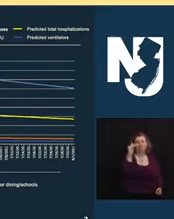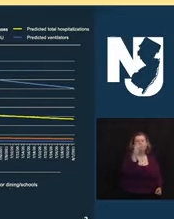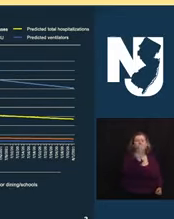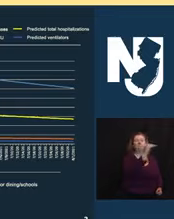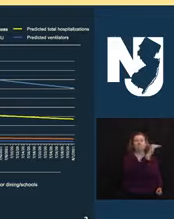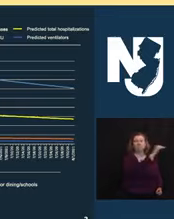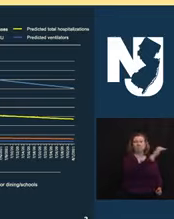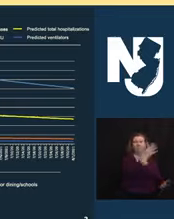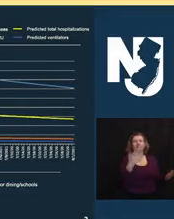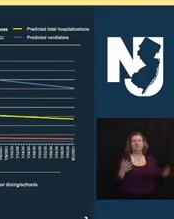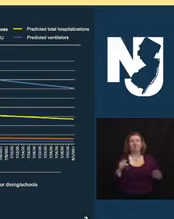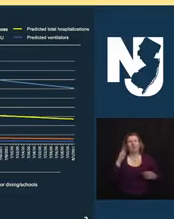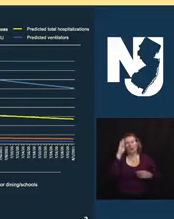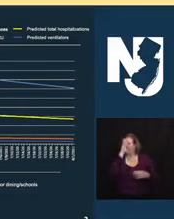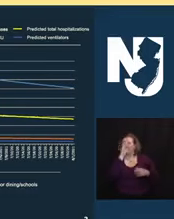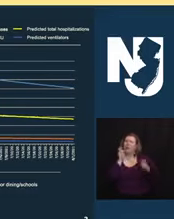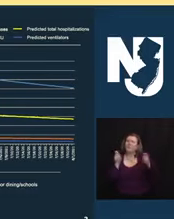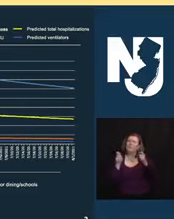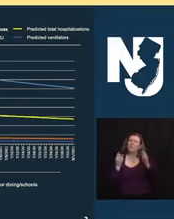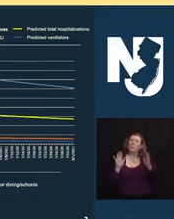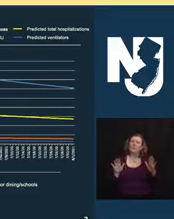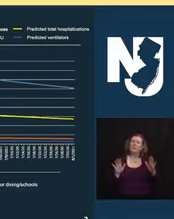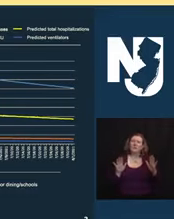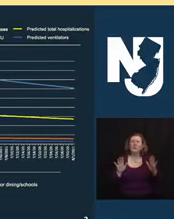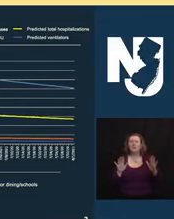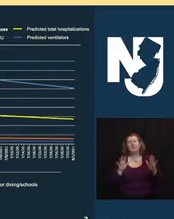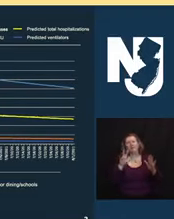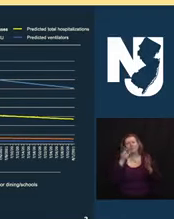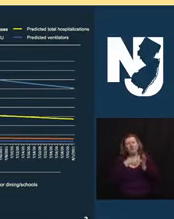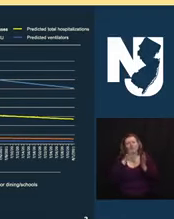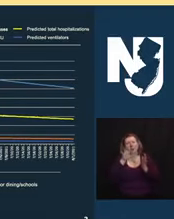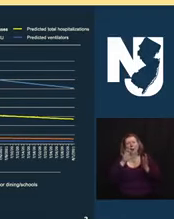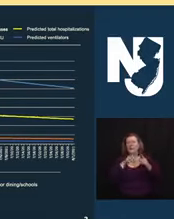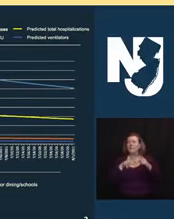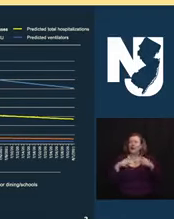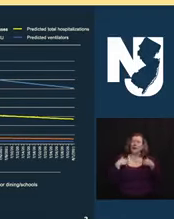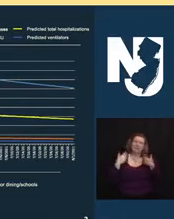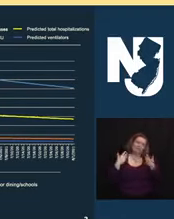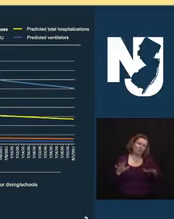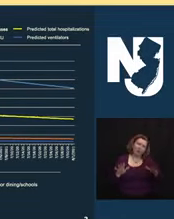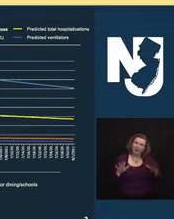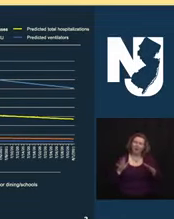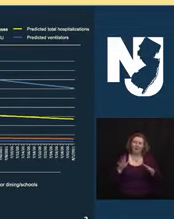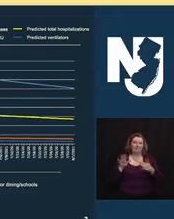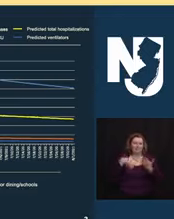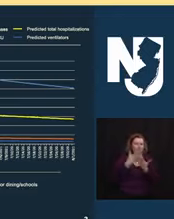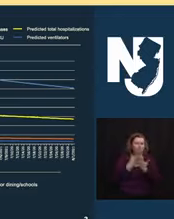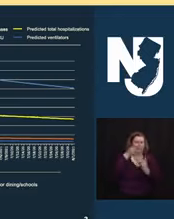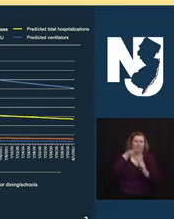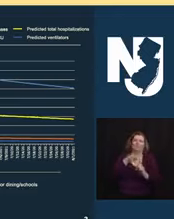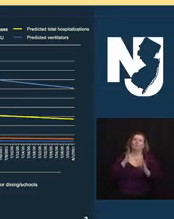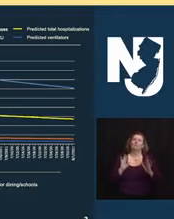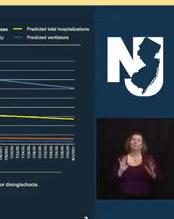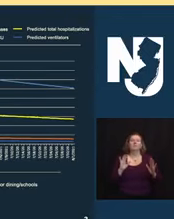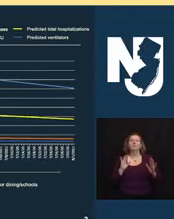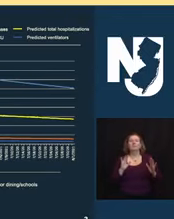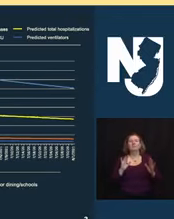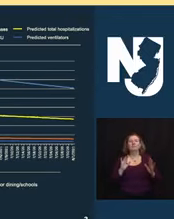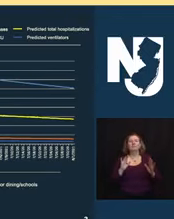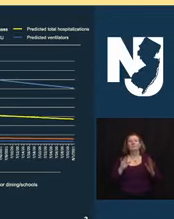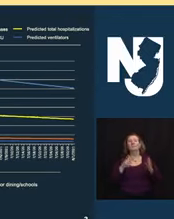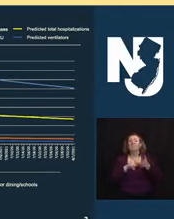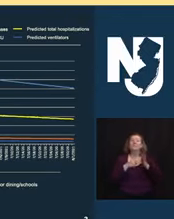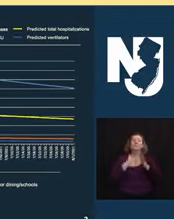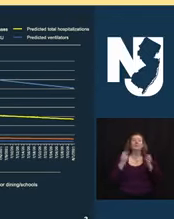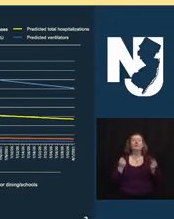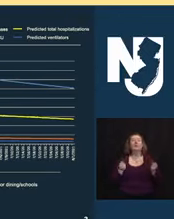healthcare system, thank God. However, so we measure that capacity usually in beds and PPE. But let's